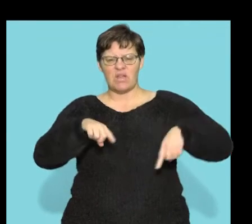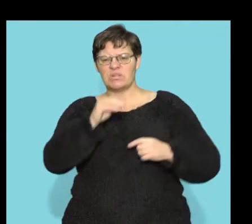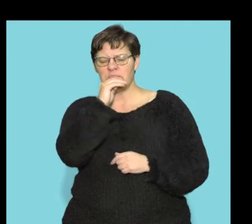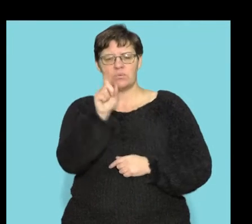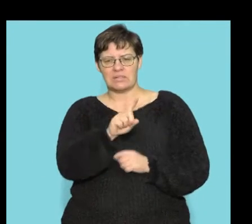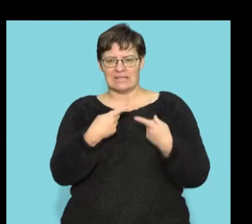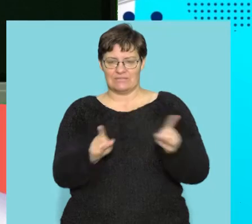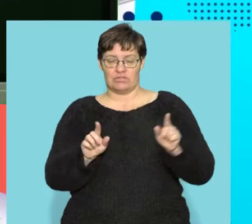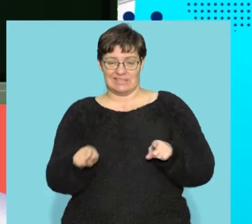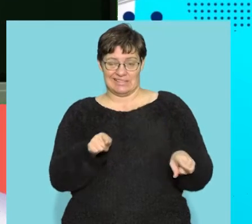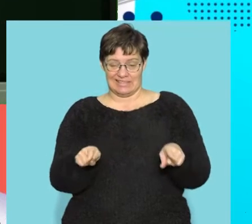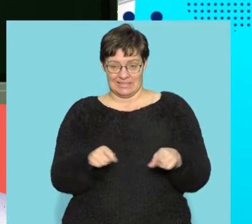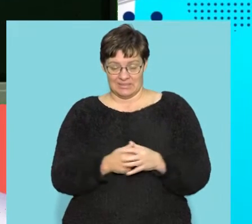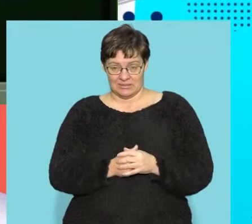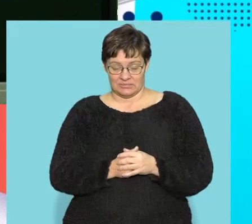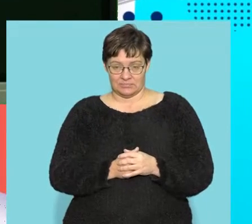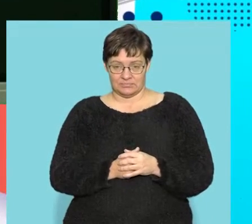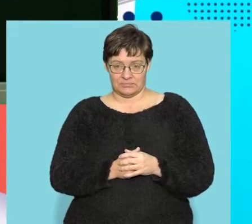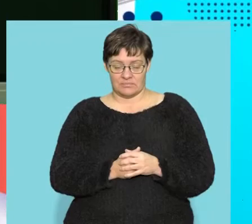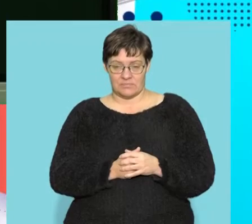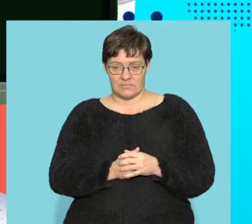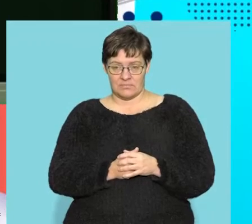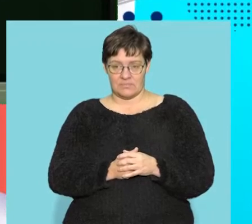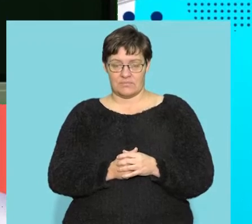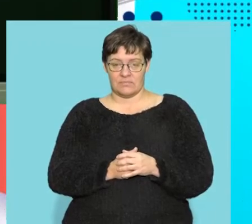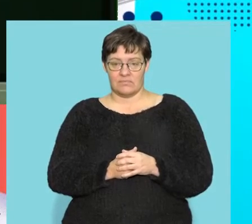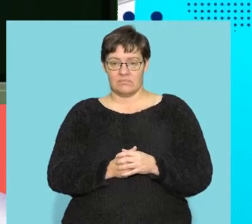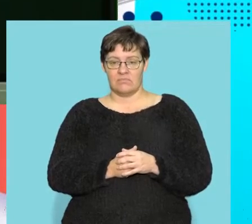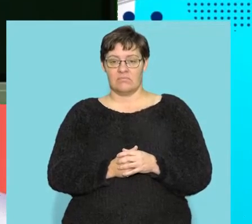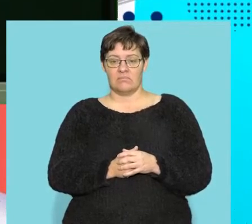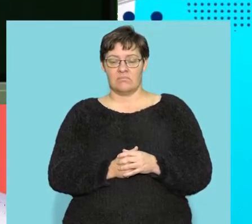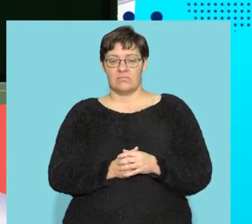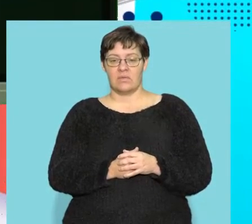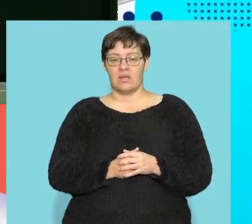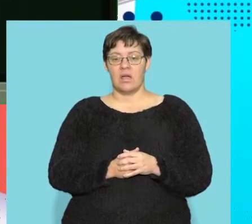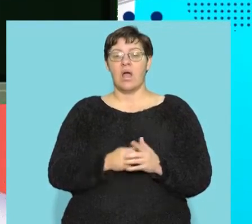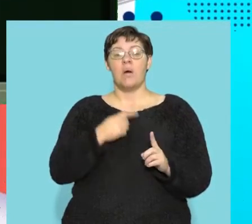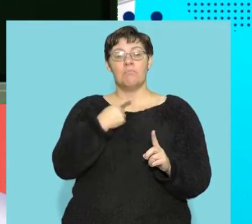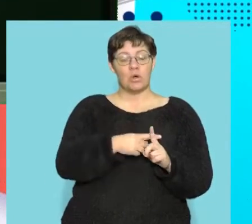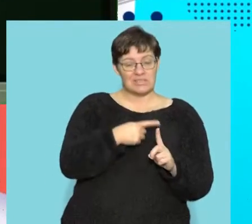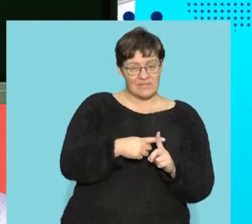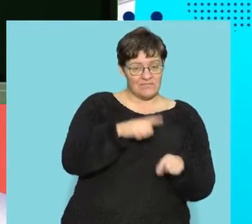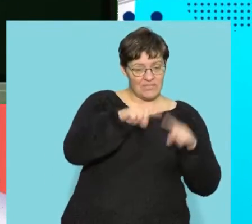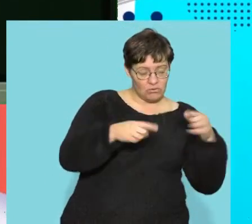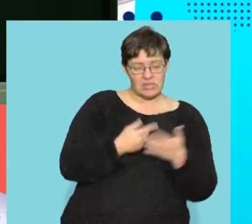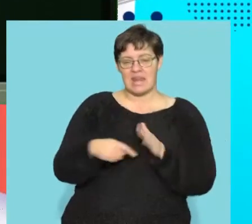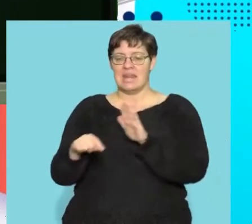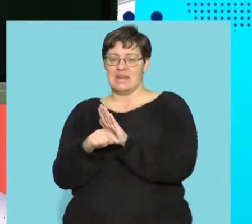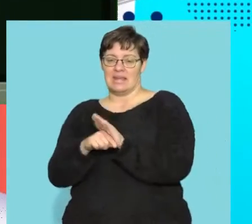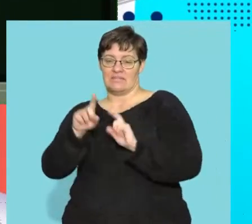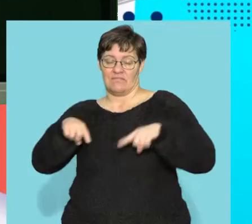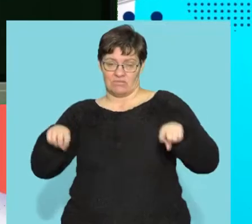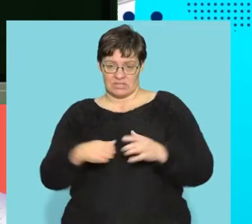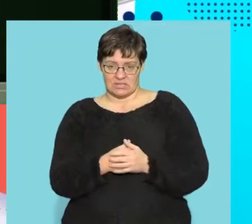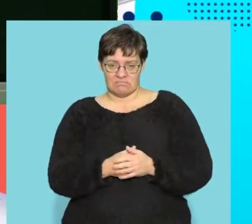A difference between actual and budgeted. You get a positive variance and you get a negative variance.